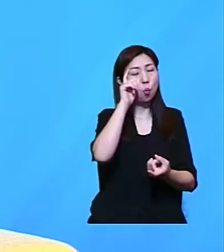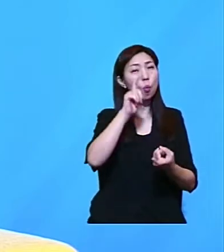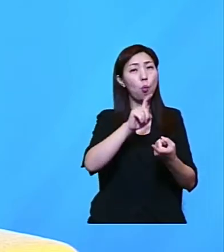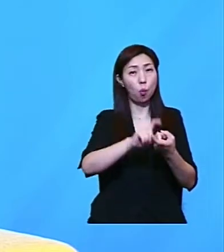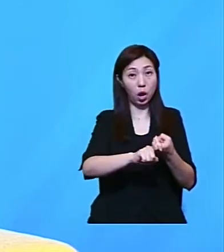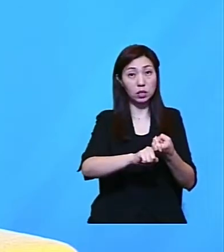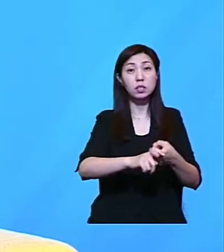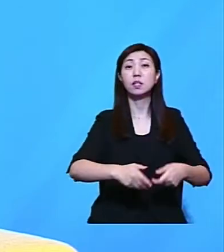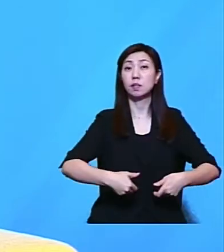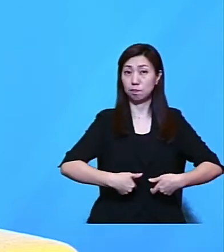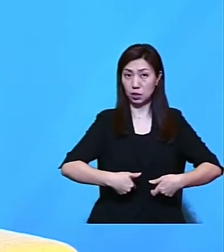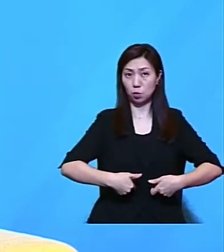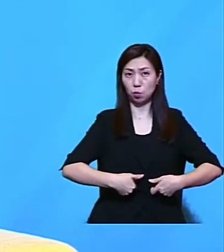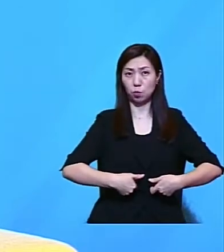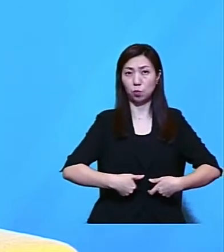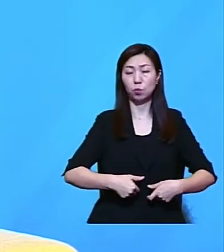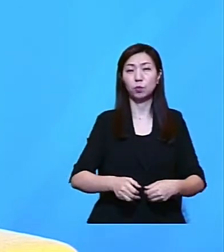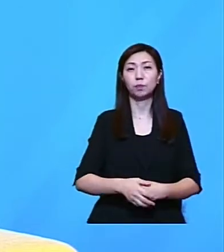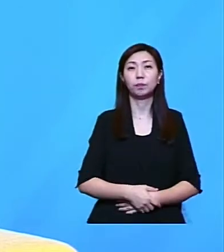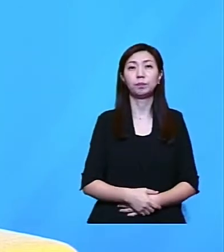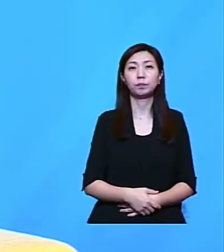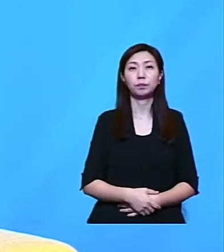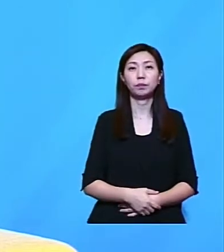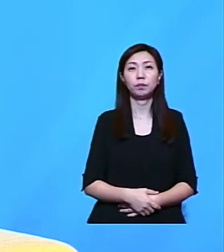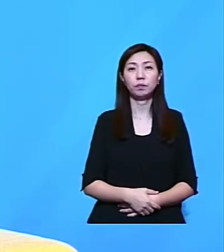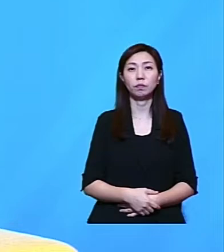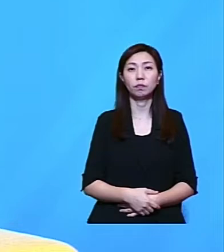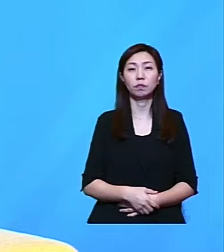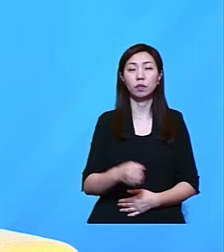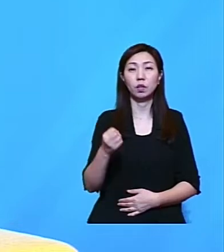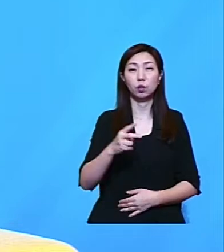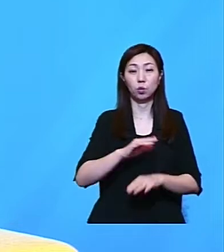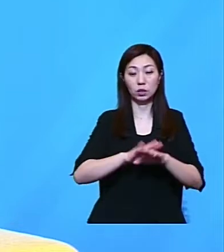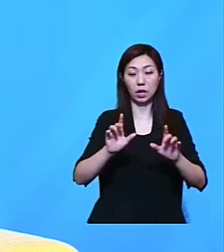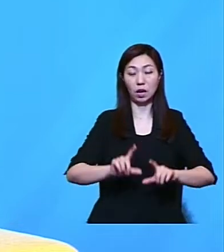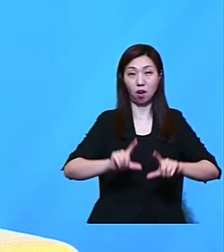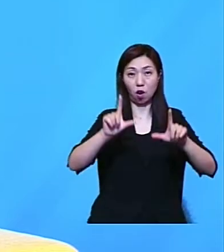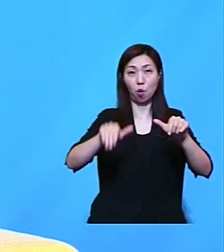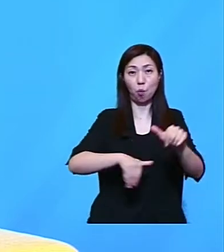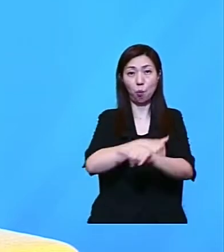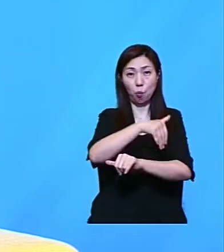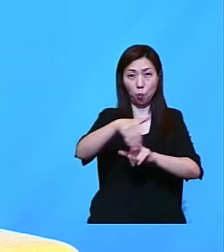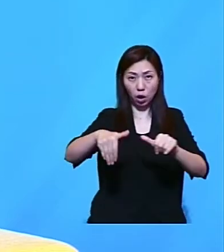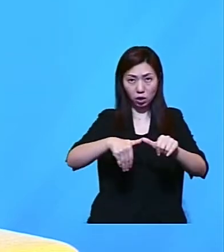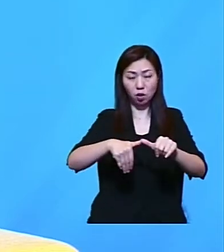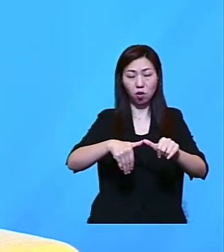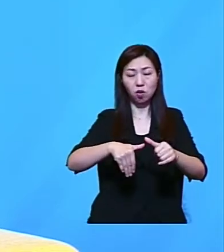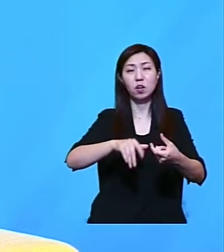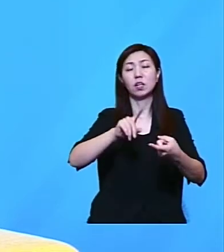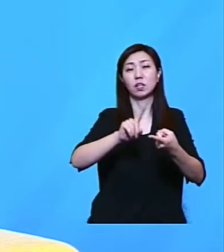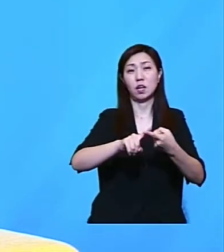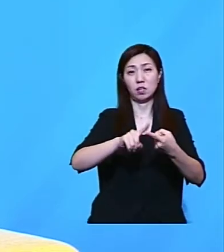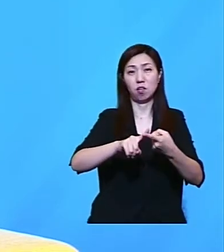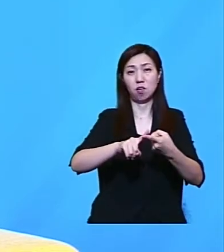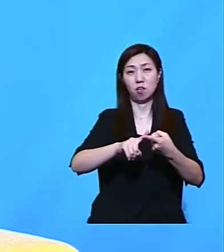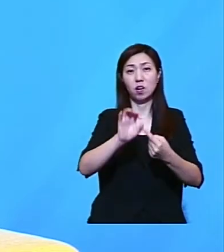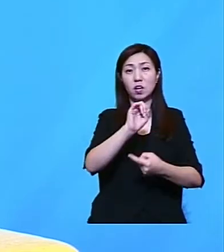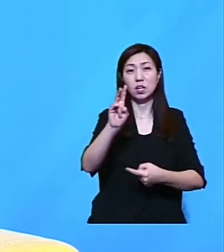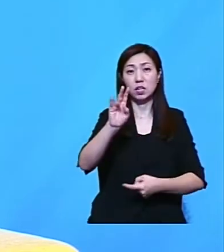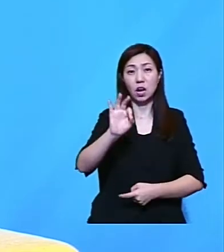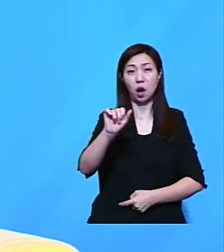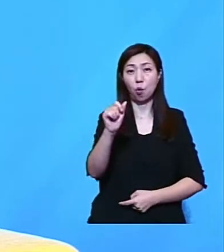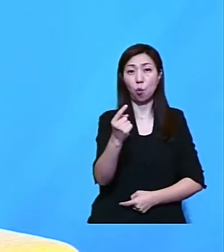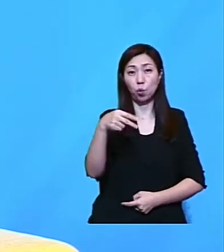commercial products, but this is an area where I think concessional finance and ODA will be required, so it's also a key priority